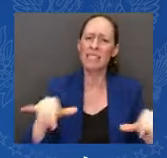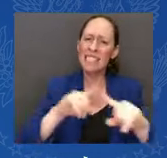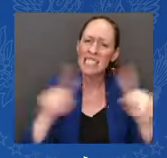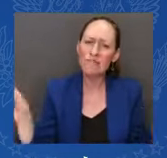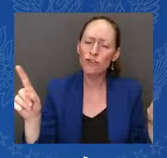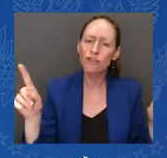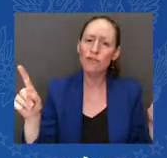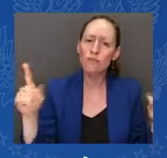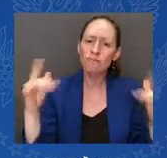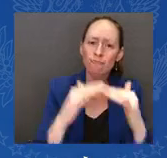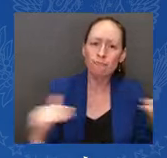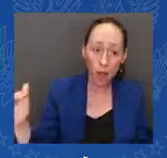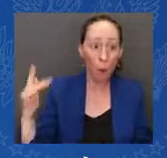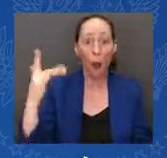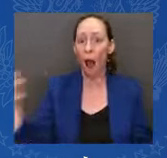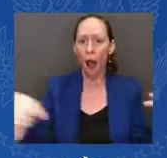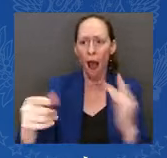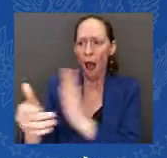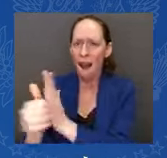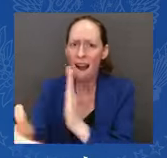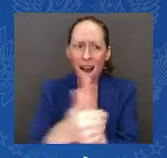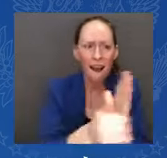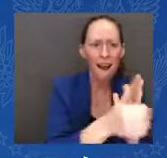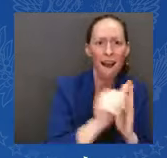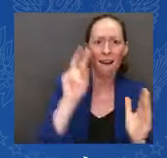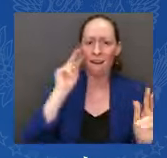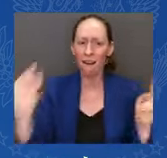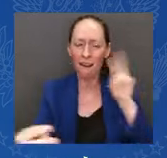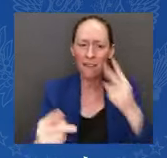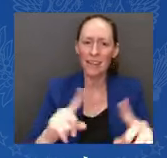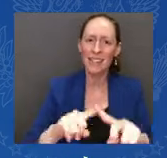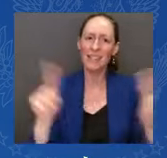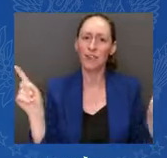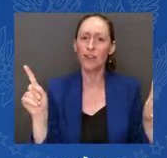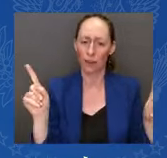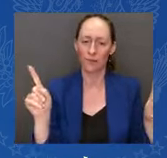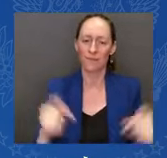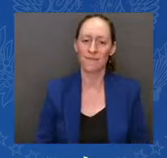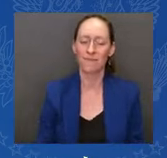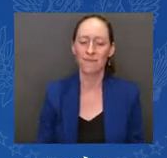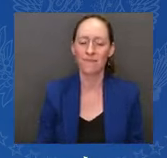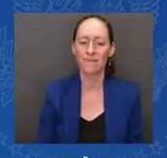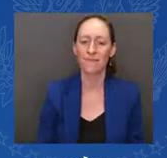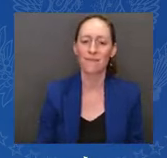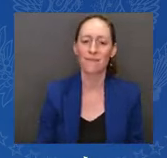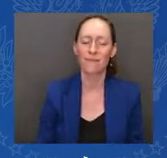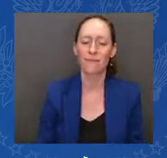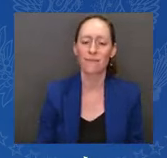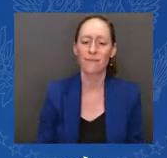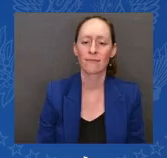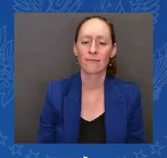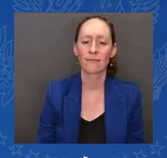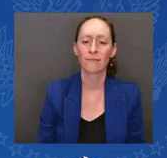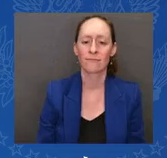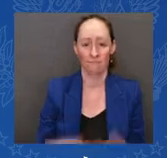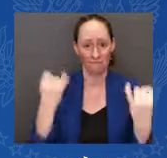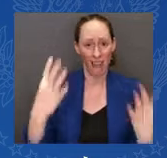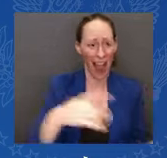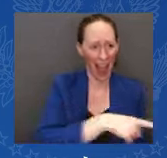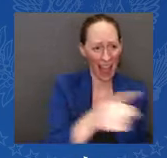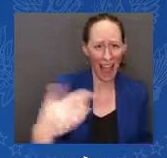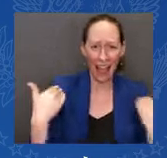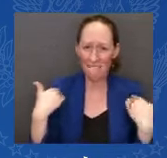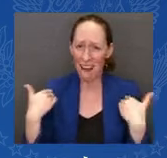while talent, creativity, and hard work are everywhere across this country, not equal opportunity. It is not everywhere across this